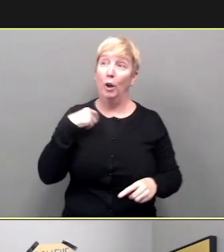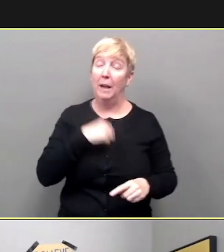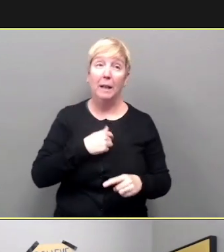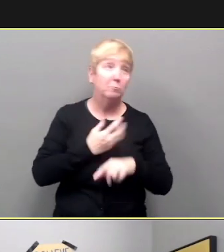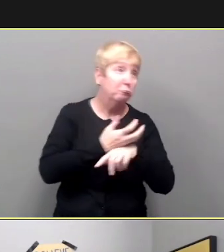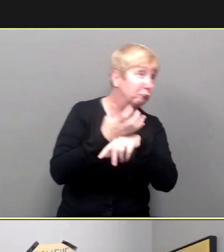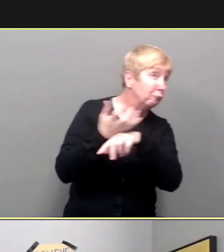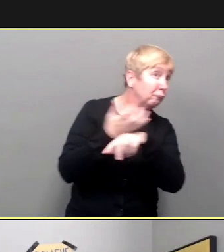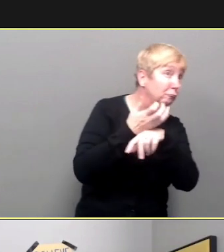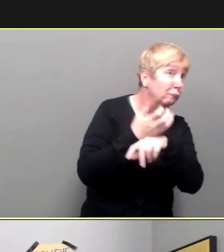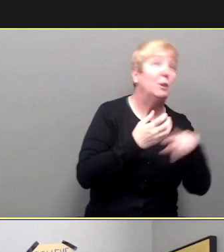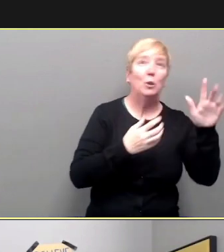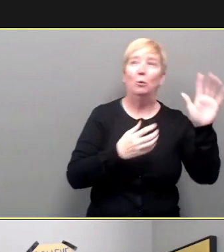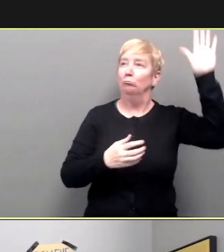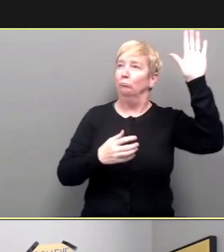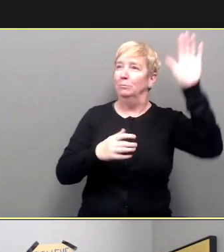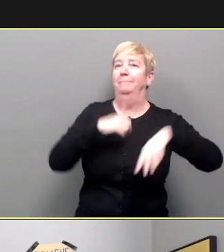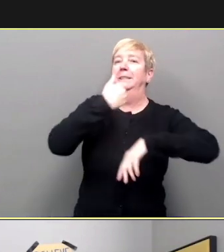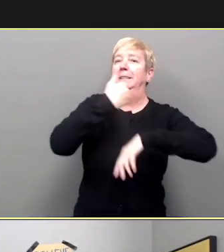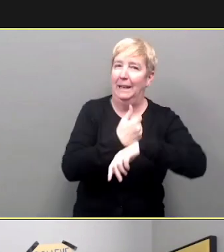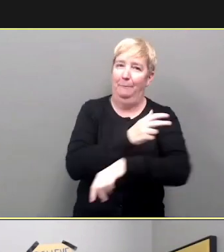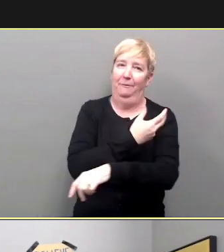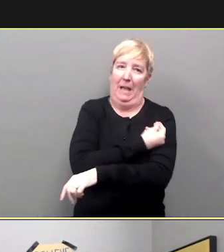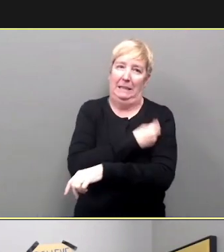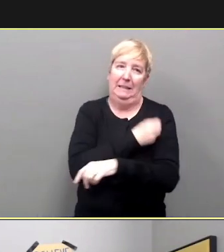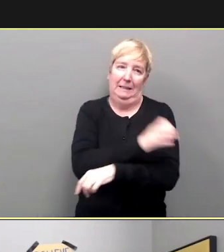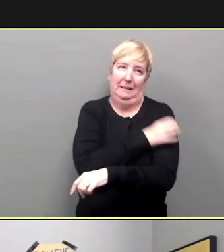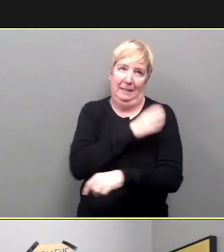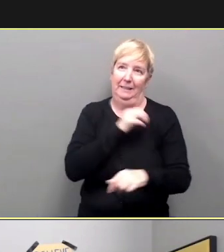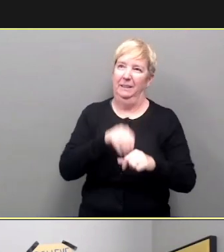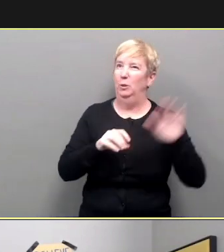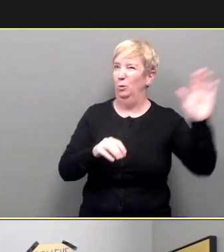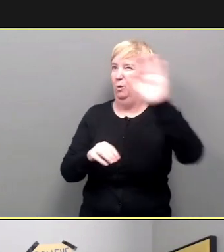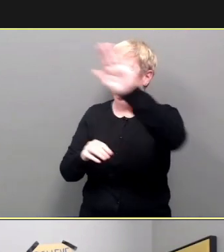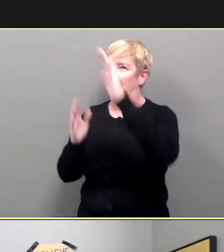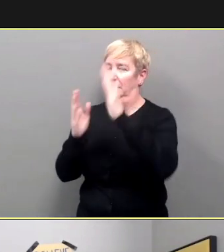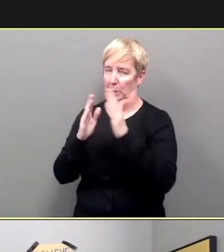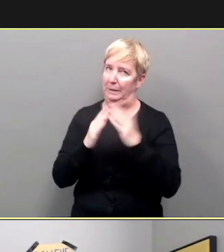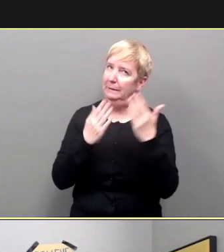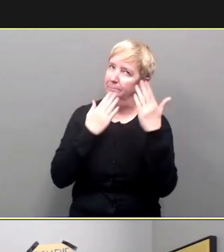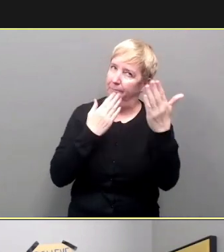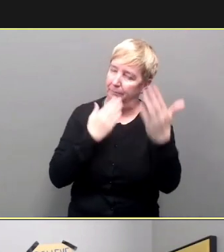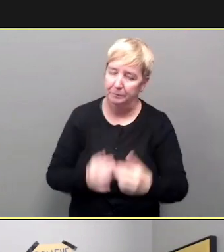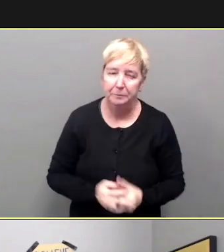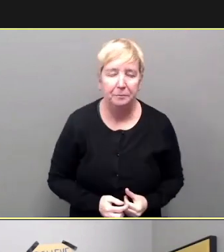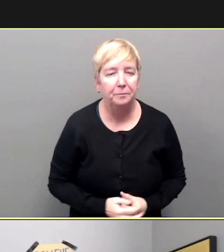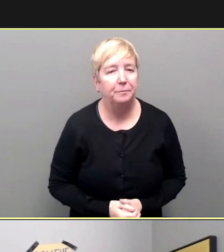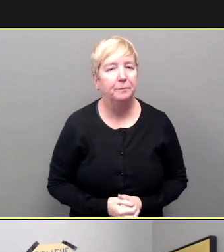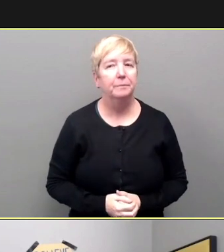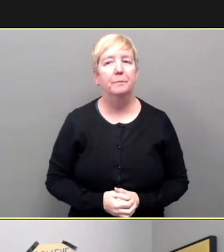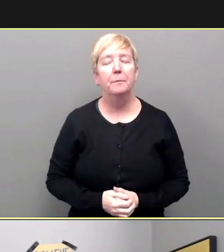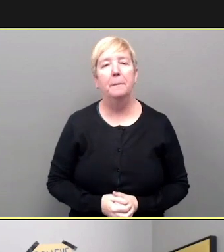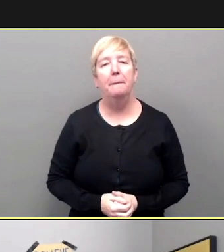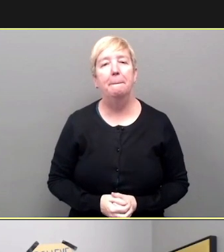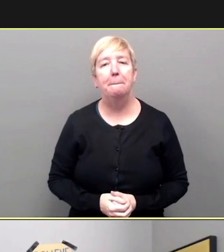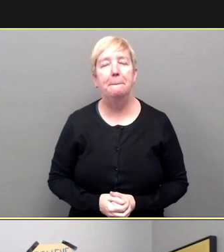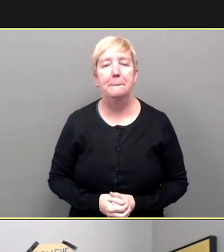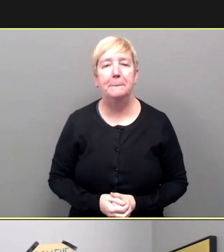out, and thanks for all you providers who also came on and helped out. So thank you. Next slide.